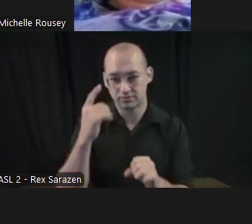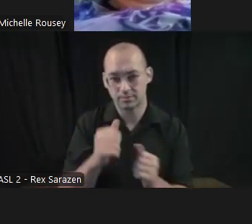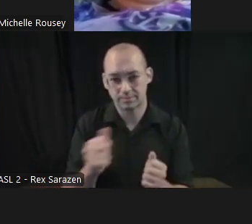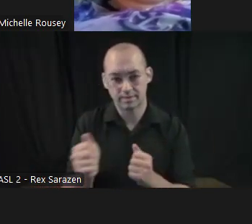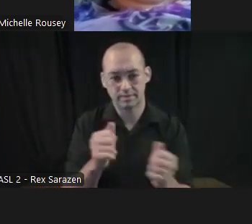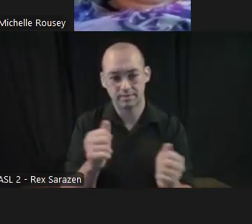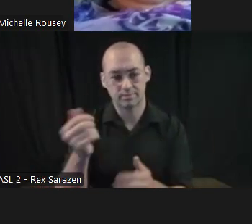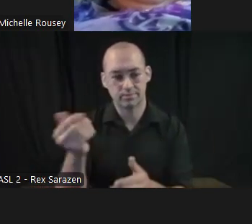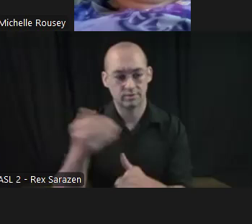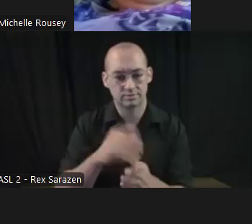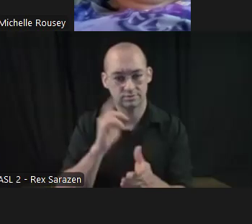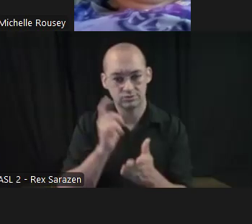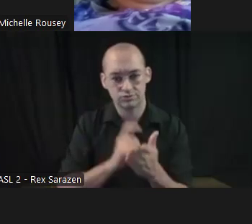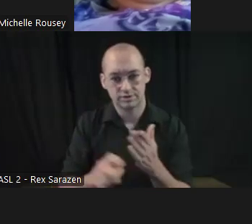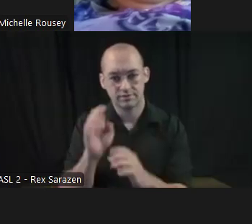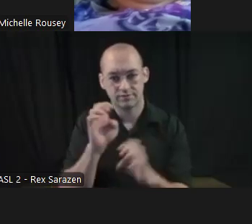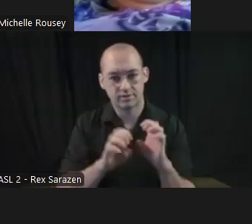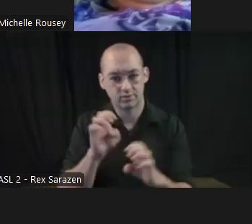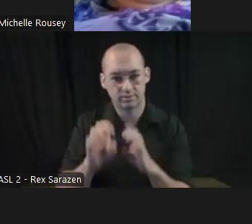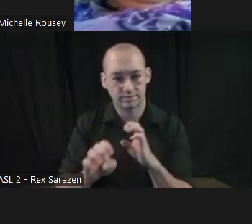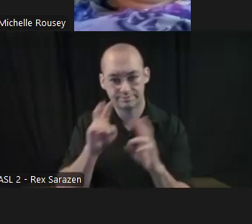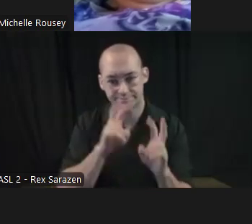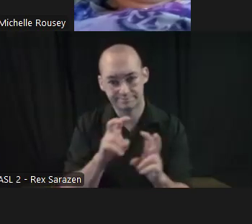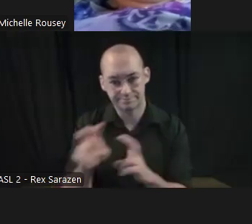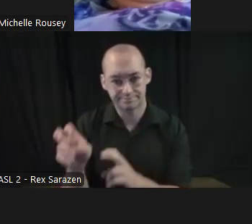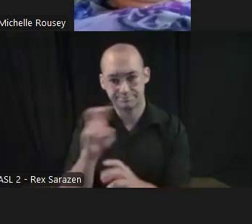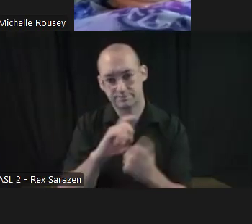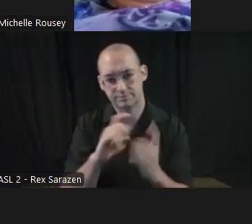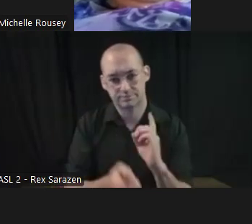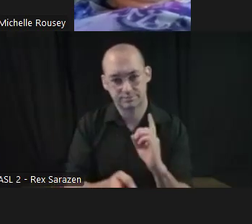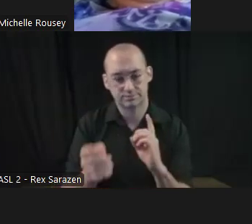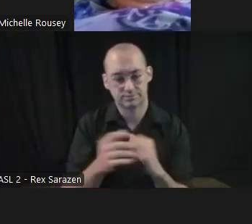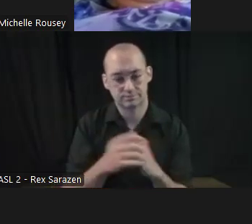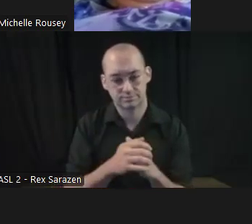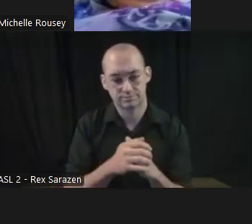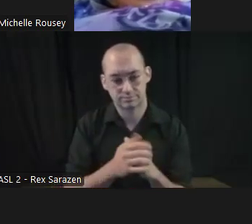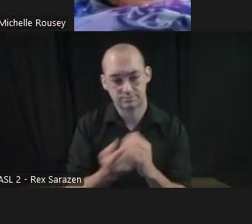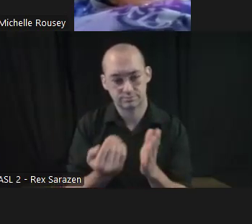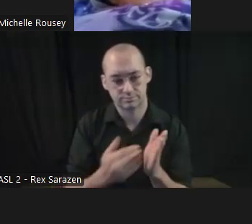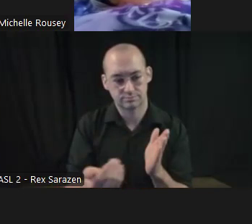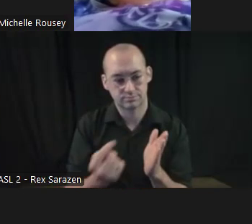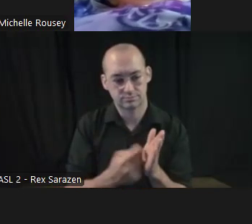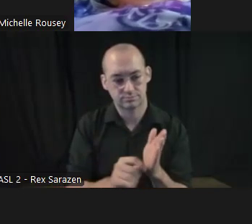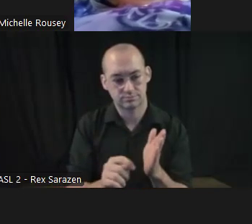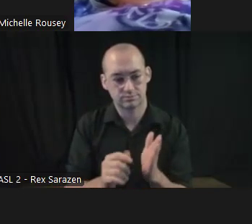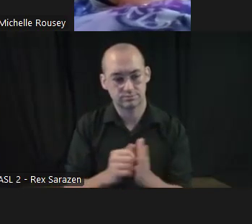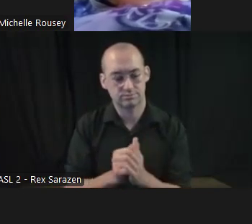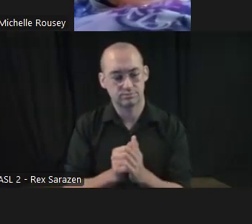pause, check, evaluate, assess, and then change, and then try again. Like, we need to be able to do